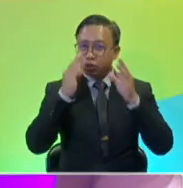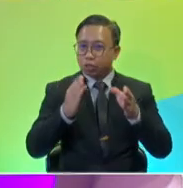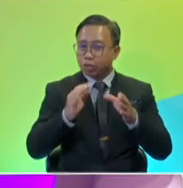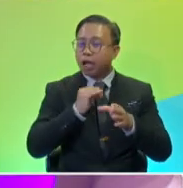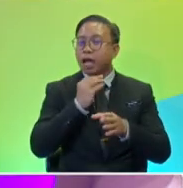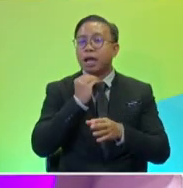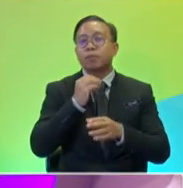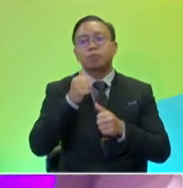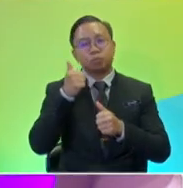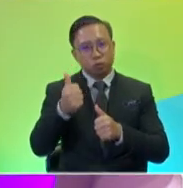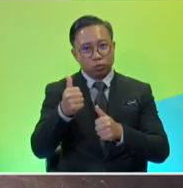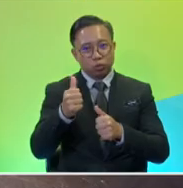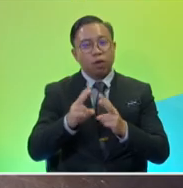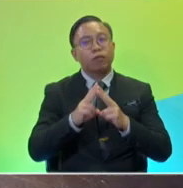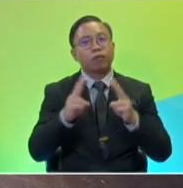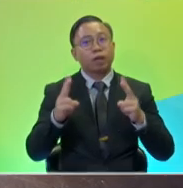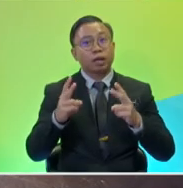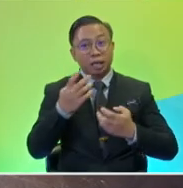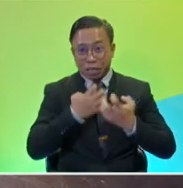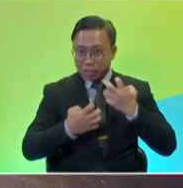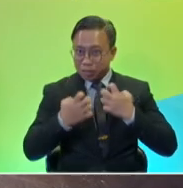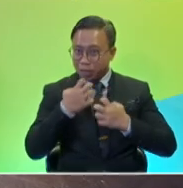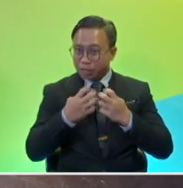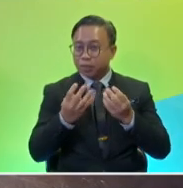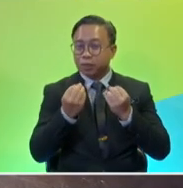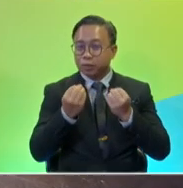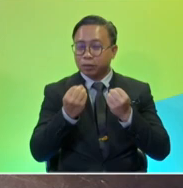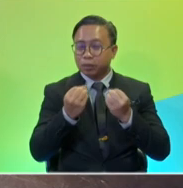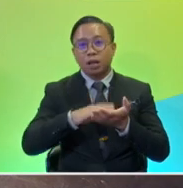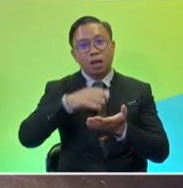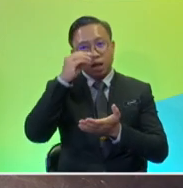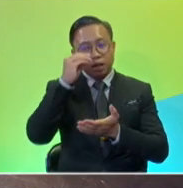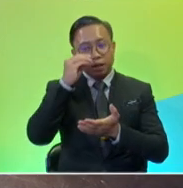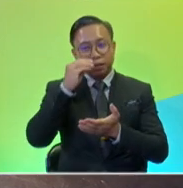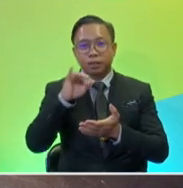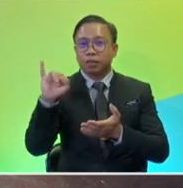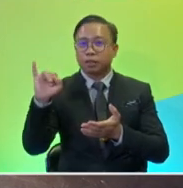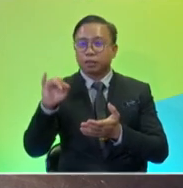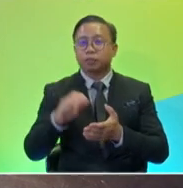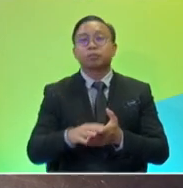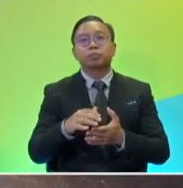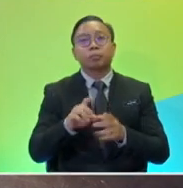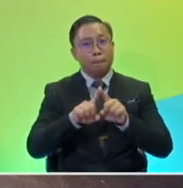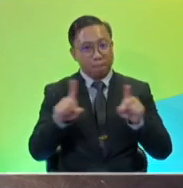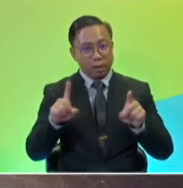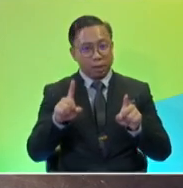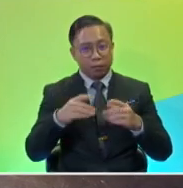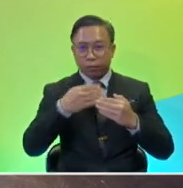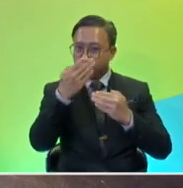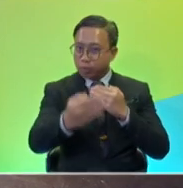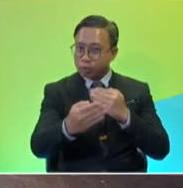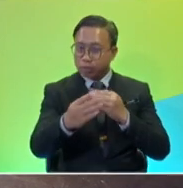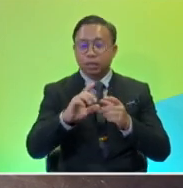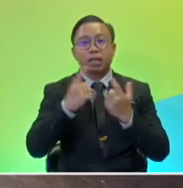good. How are you? I'm very excited because we are here at the beach, you know, learning something exciting. Mm. But before we proceed with today's